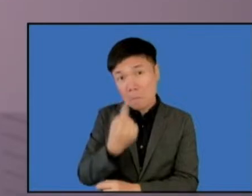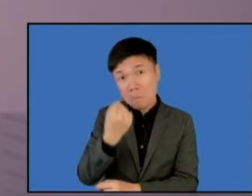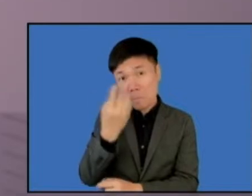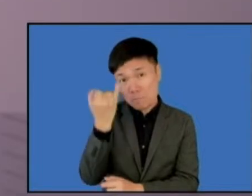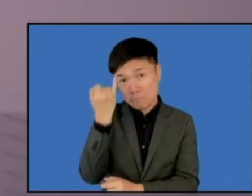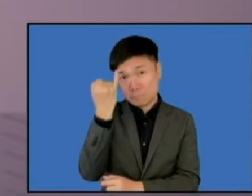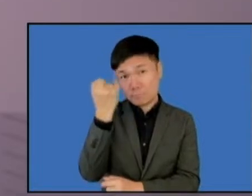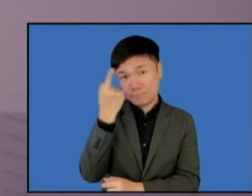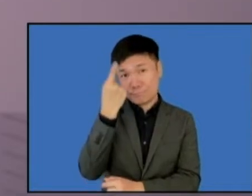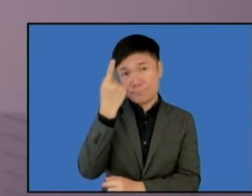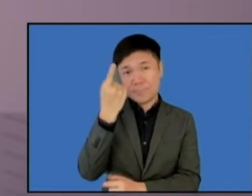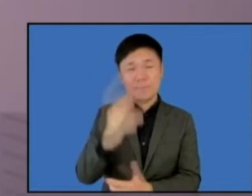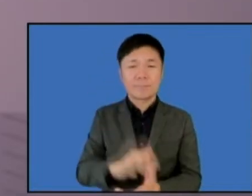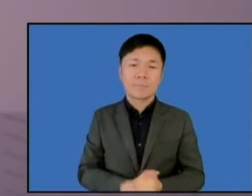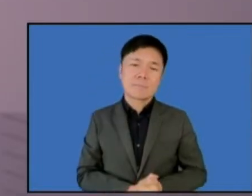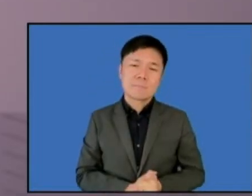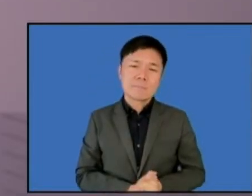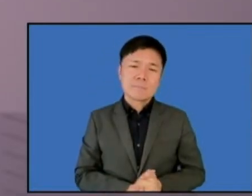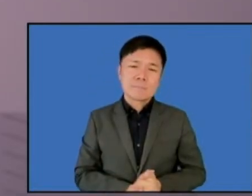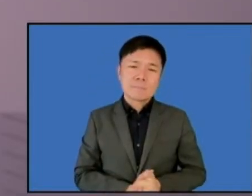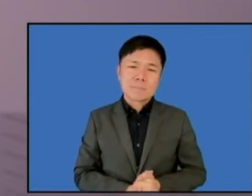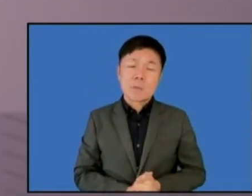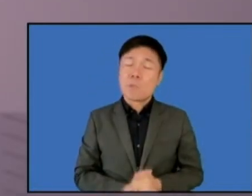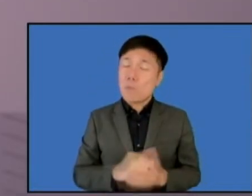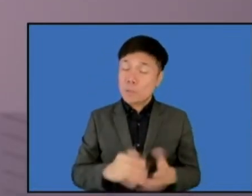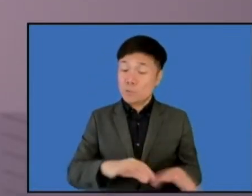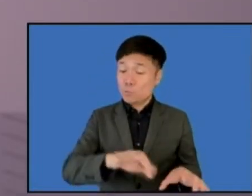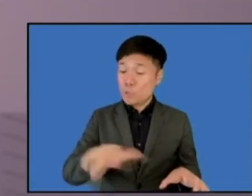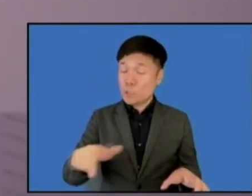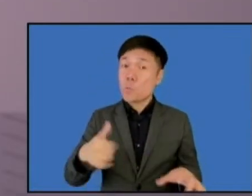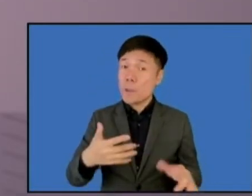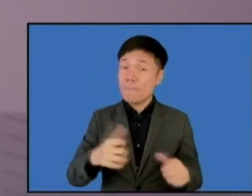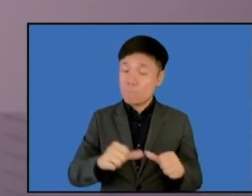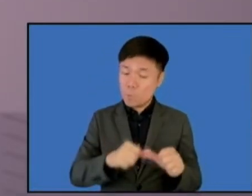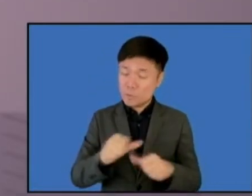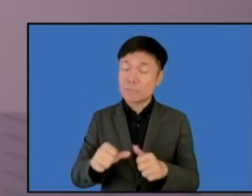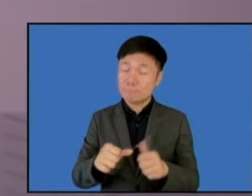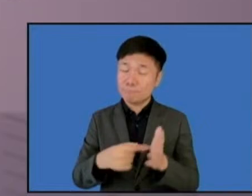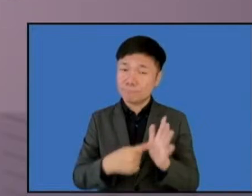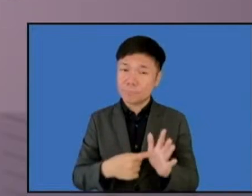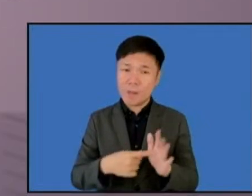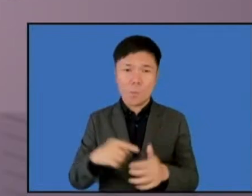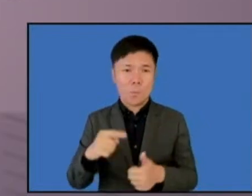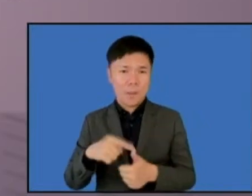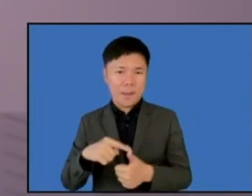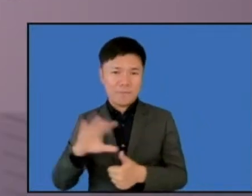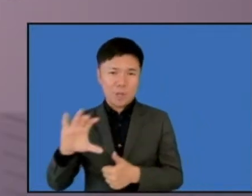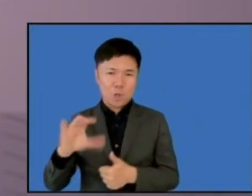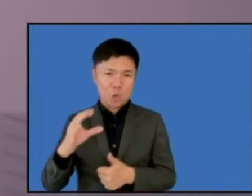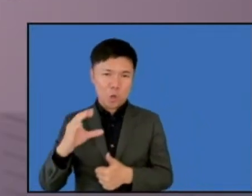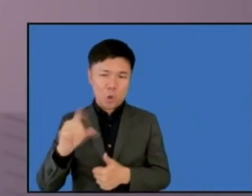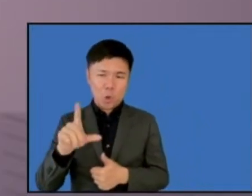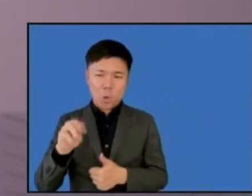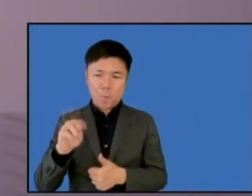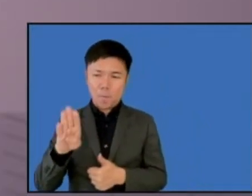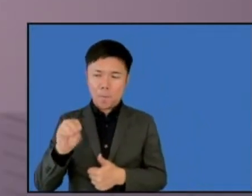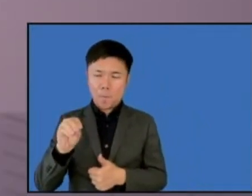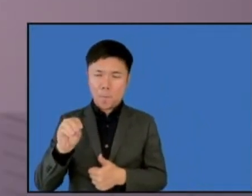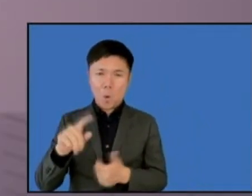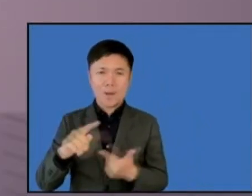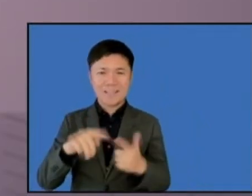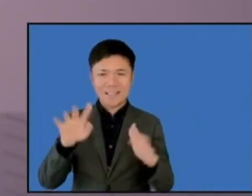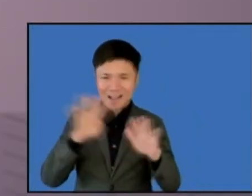are others. In our region, we do have regional processes to look at. There's the Colombo process, there's the Abu Dhabi dialogue, there's